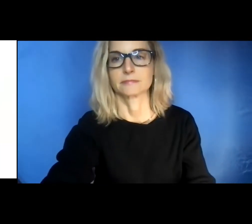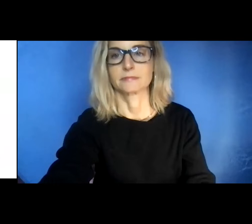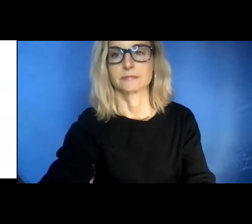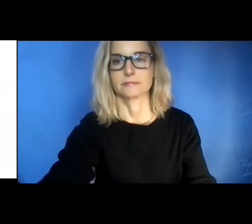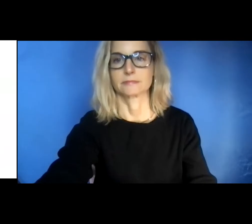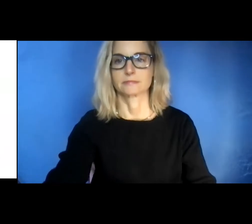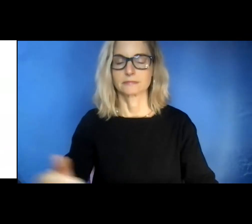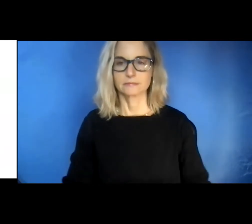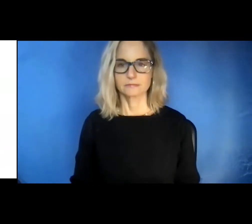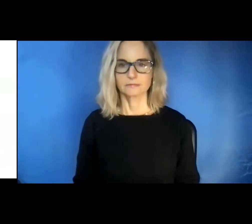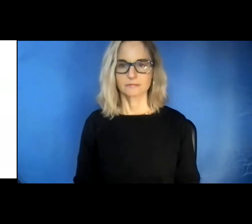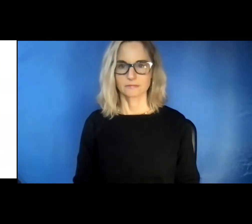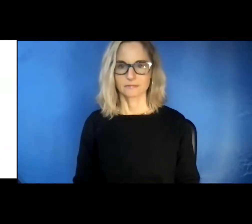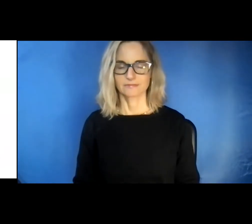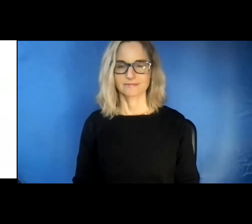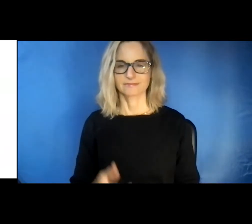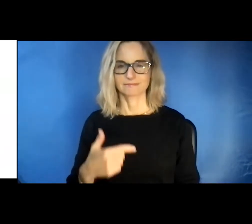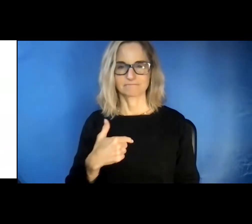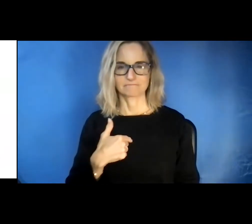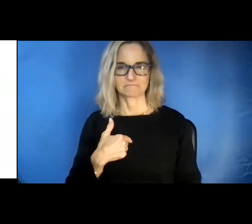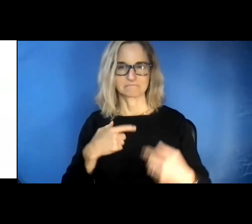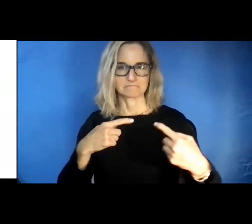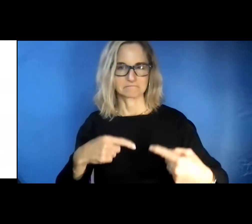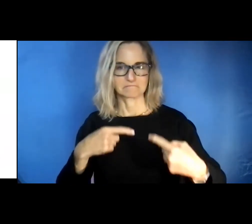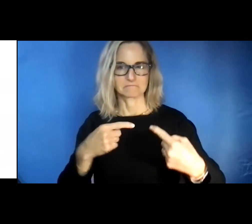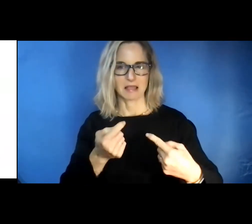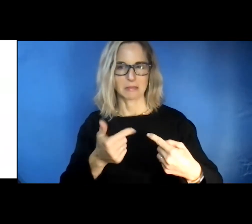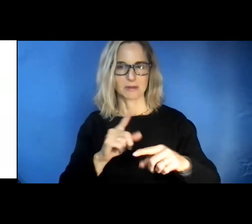Rachel, we're having a little trouble getting this to launch here, so just give me a moment.